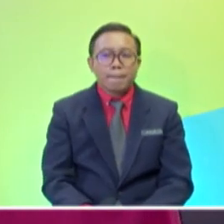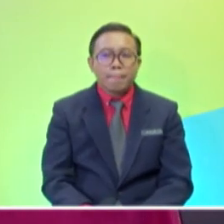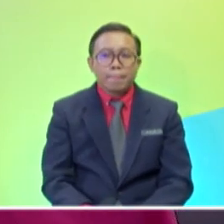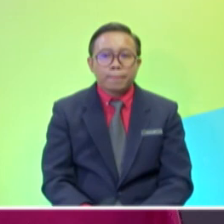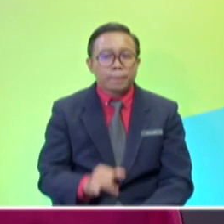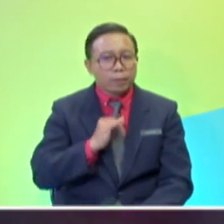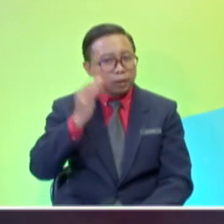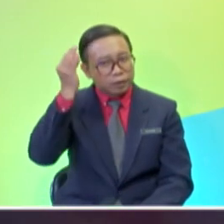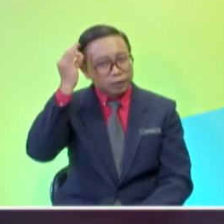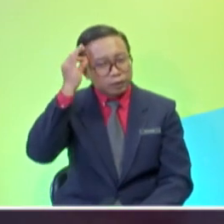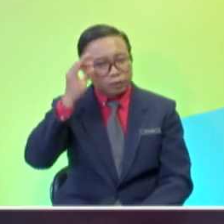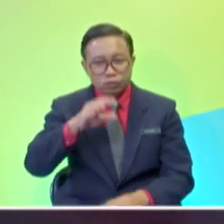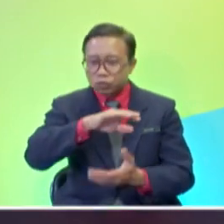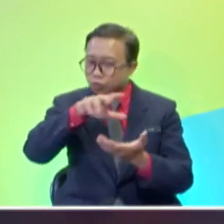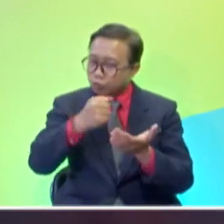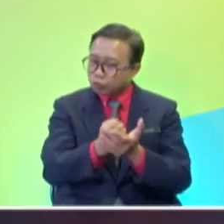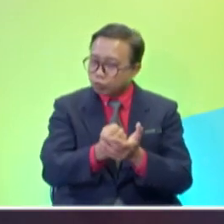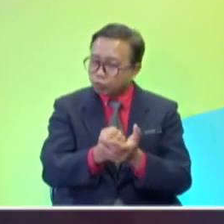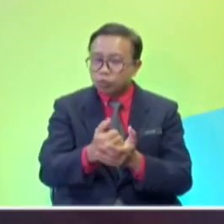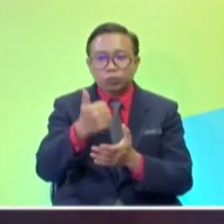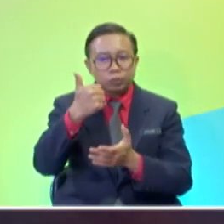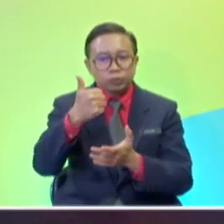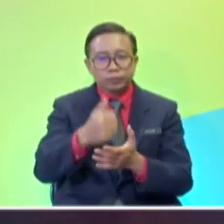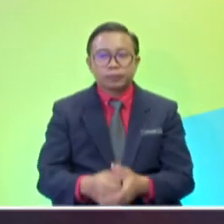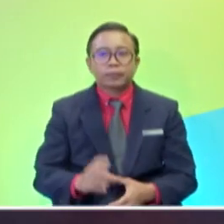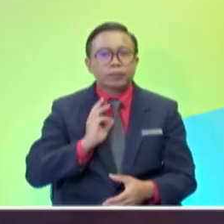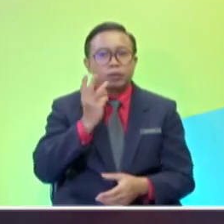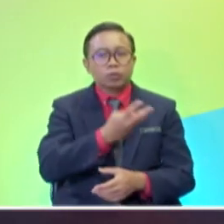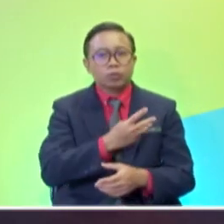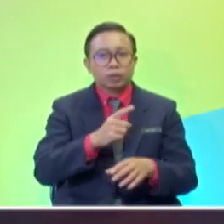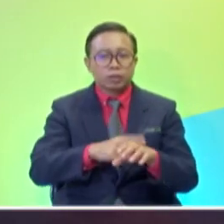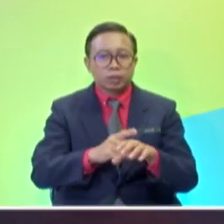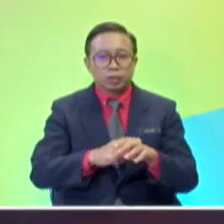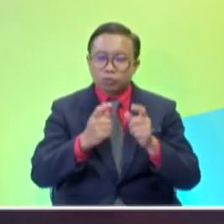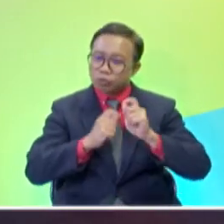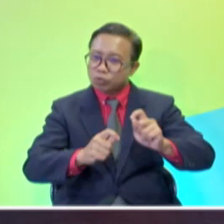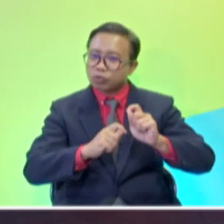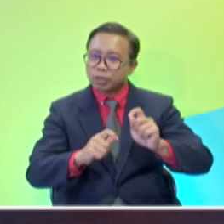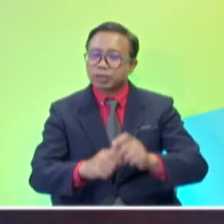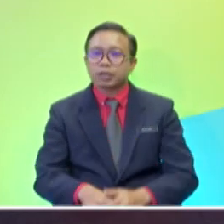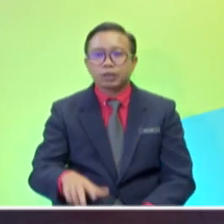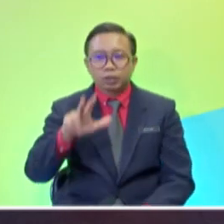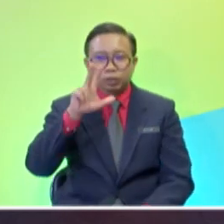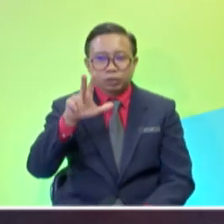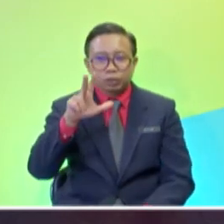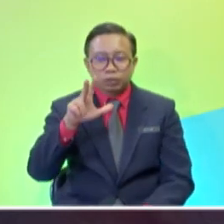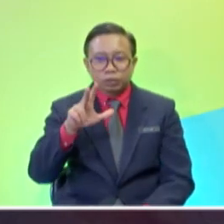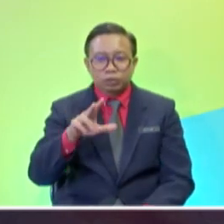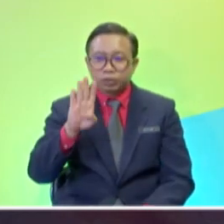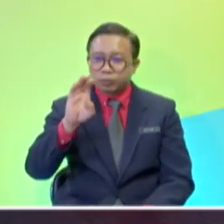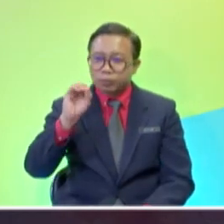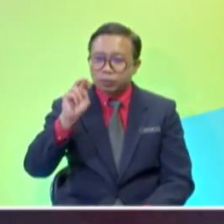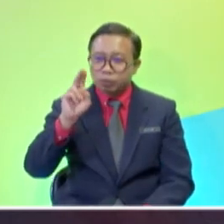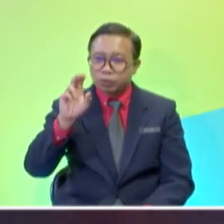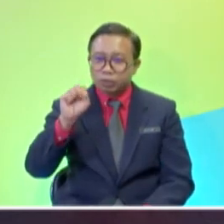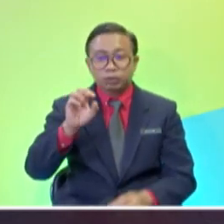Okay, I think since everyone is so super awesome, we have time to try the 3 bonus